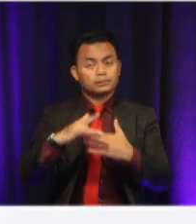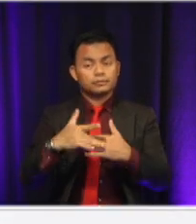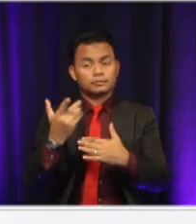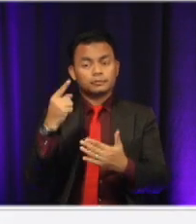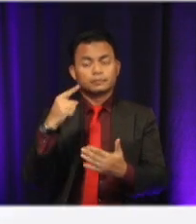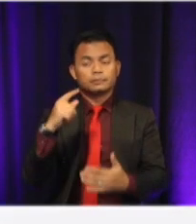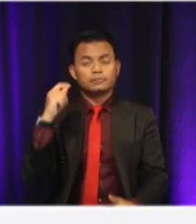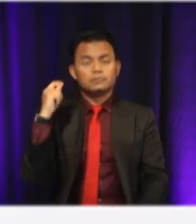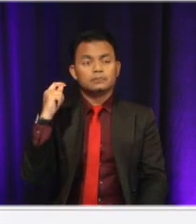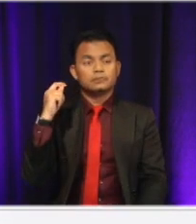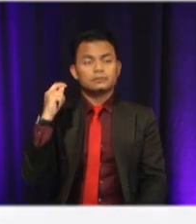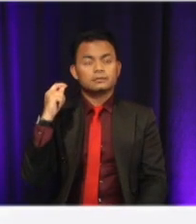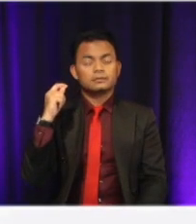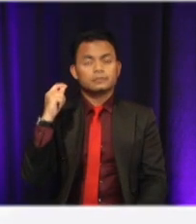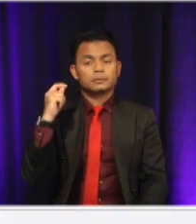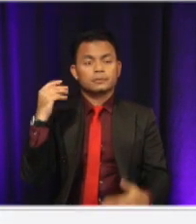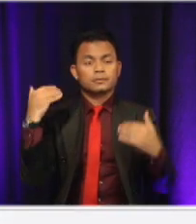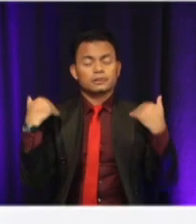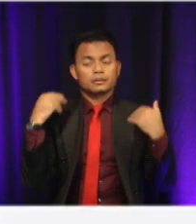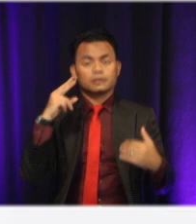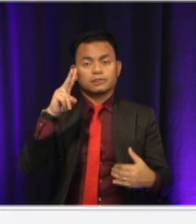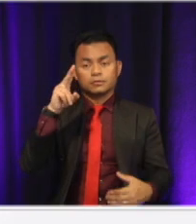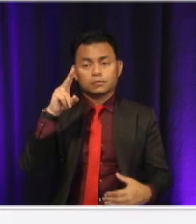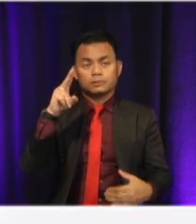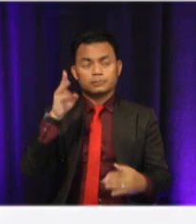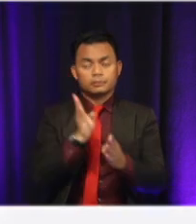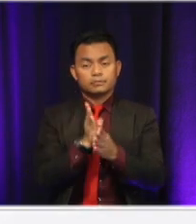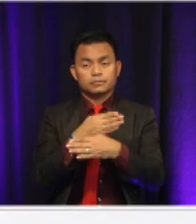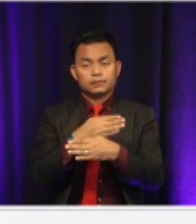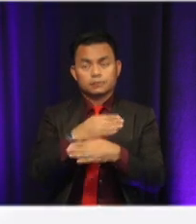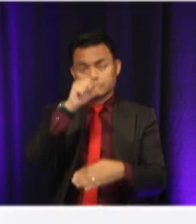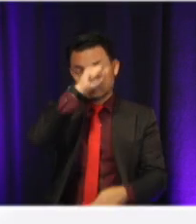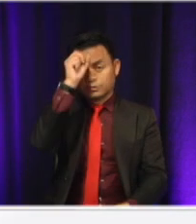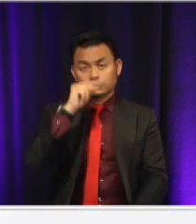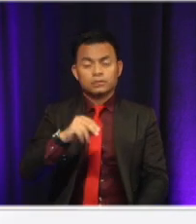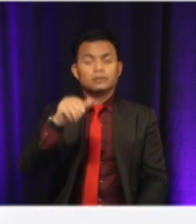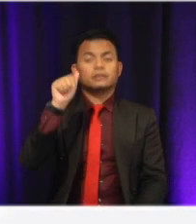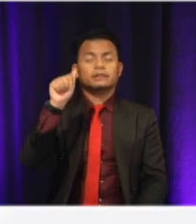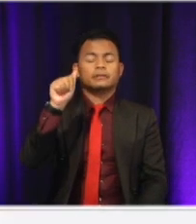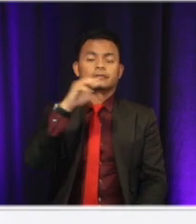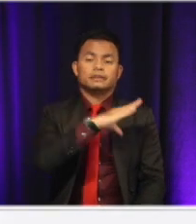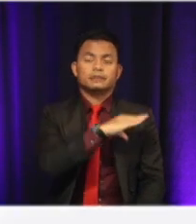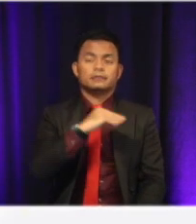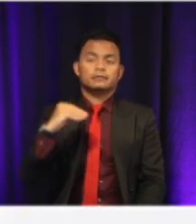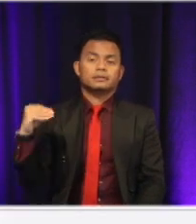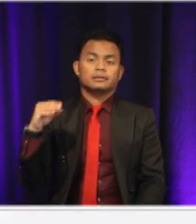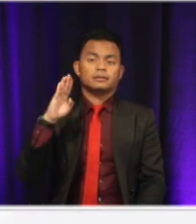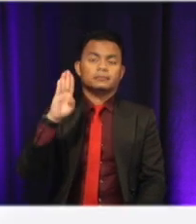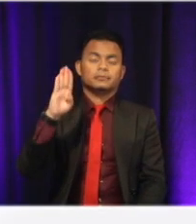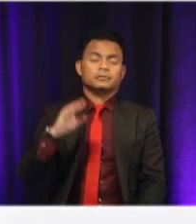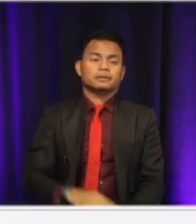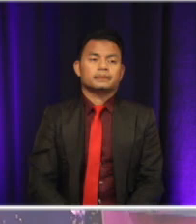there will be 2 kinds of question, an A question and a B question. So let's